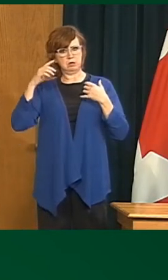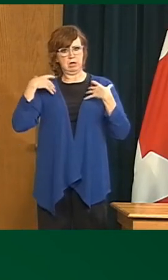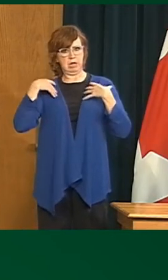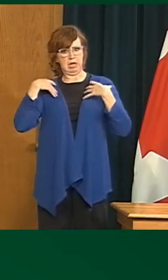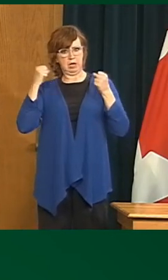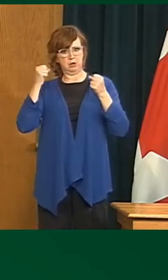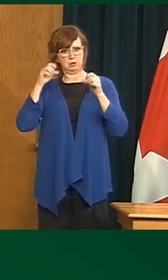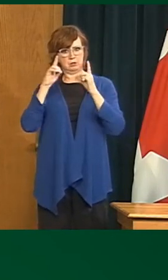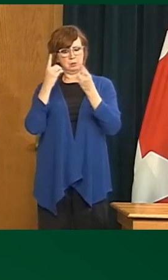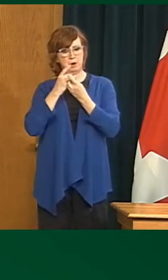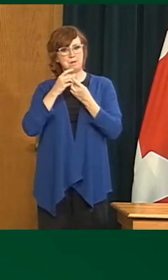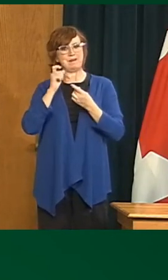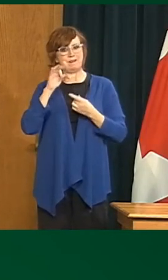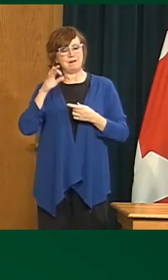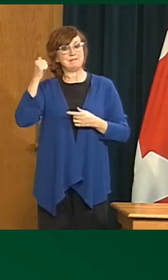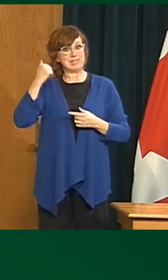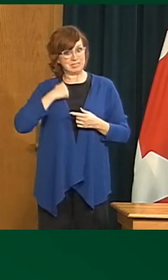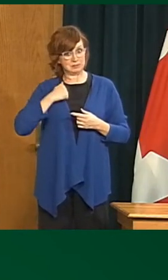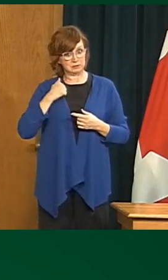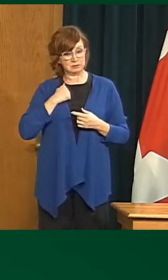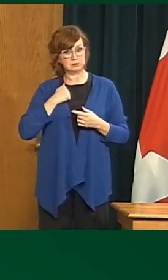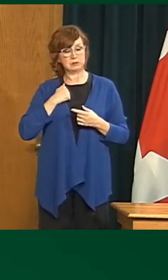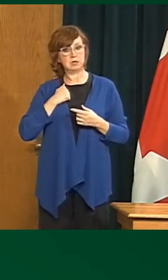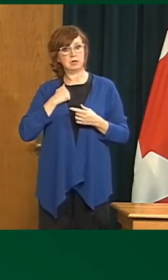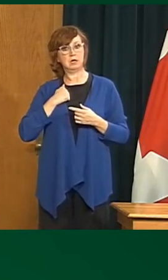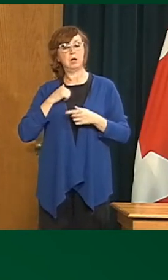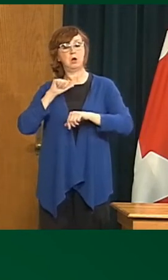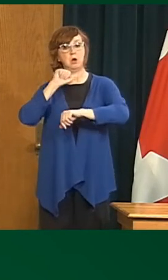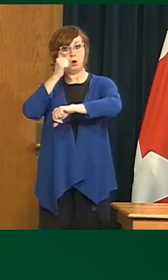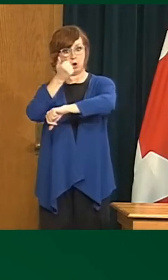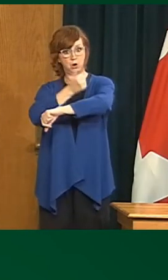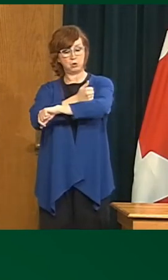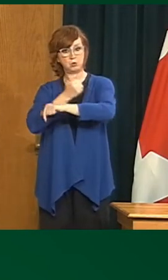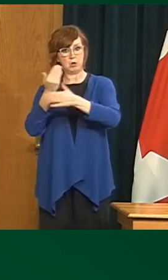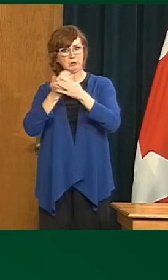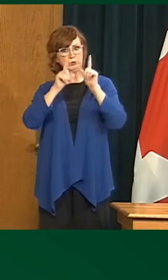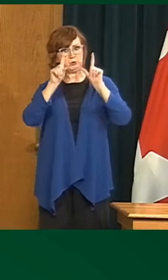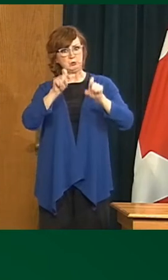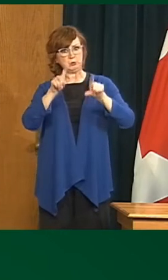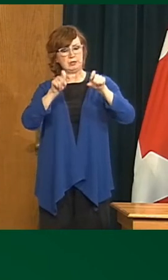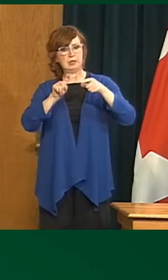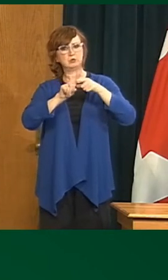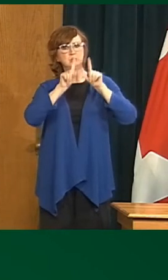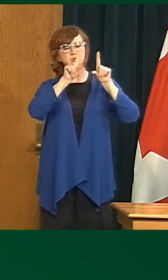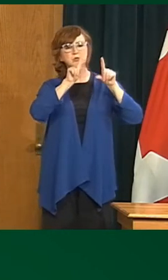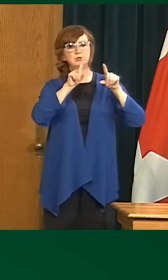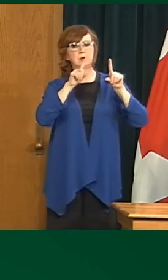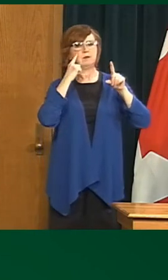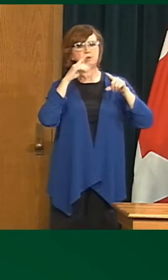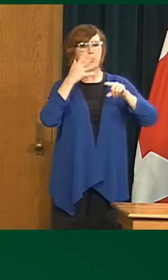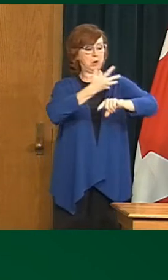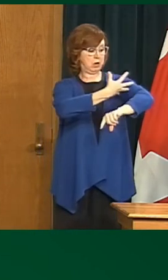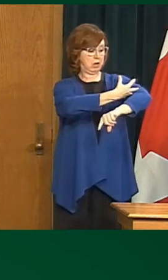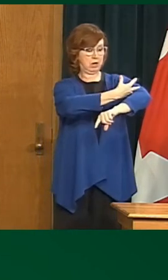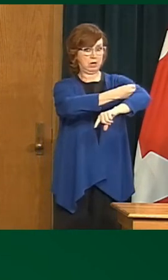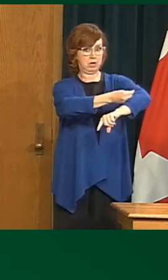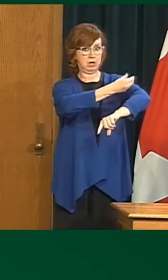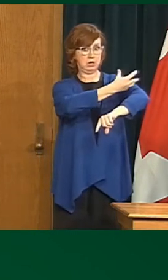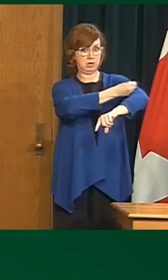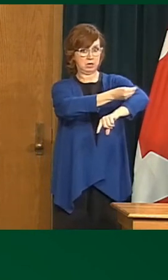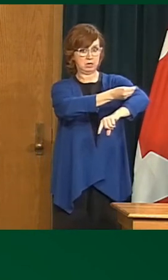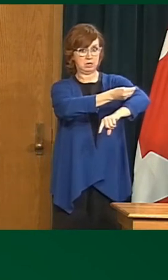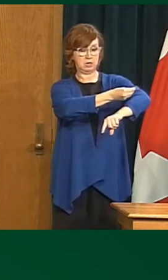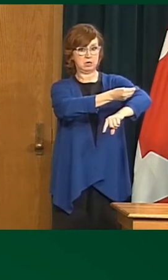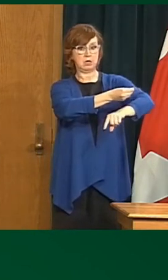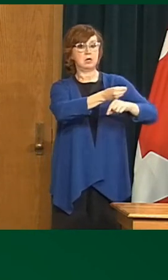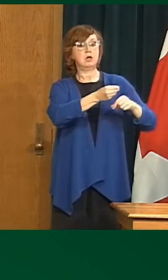the Premier and for Dr. Shahab, if there's any plans to incorporate that into our response, particularly to know how many people might